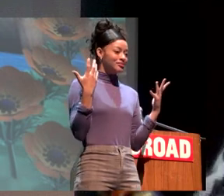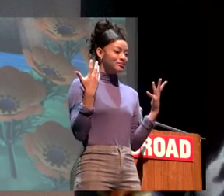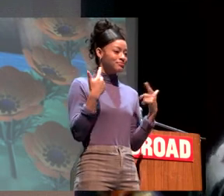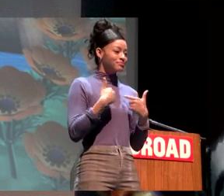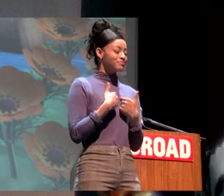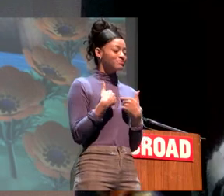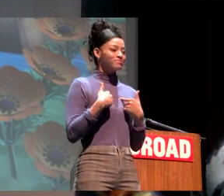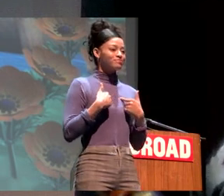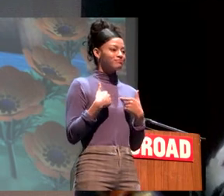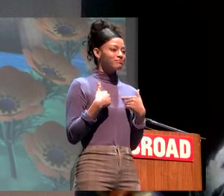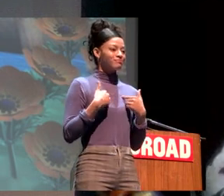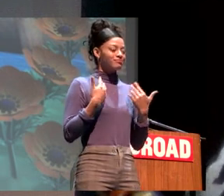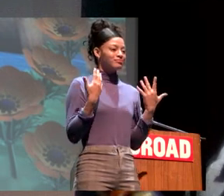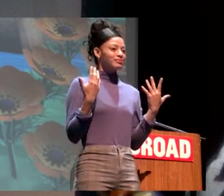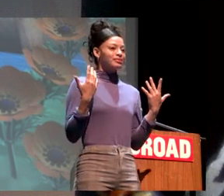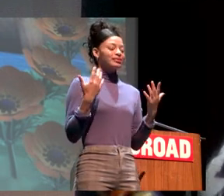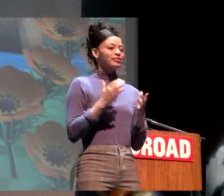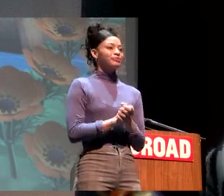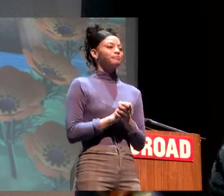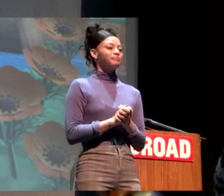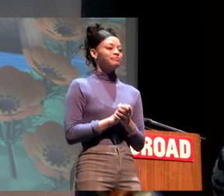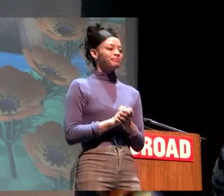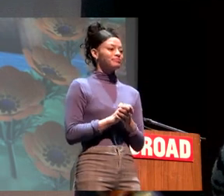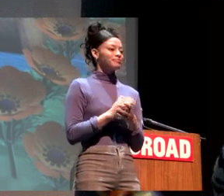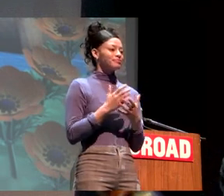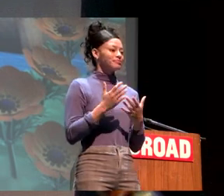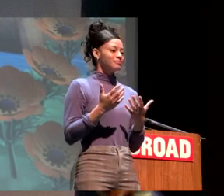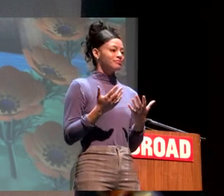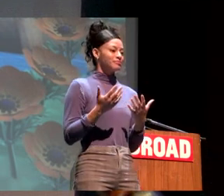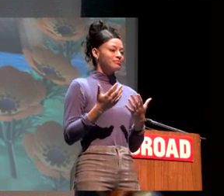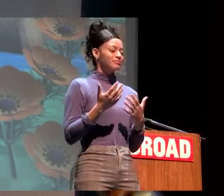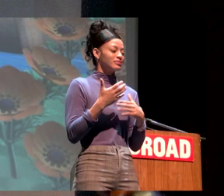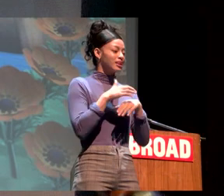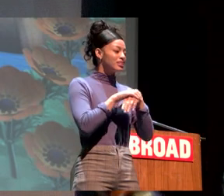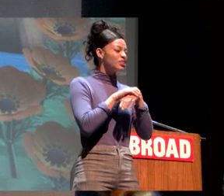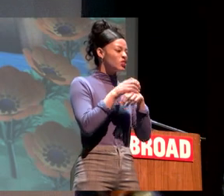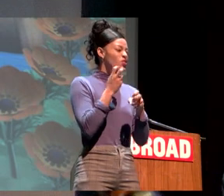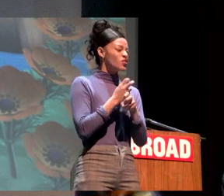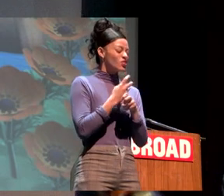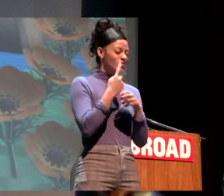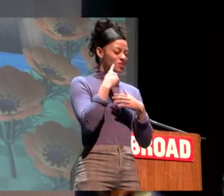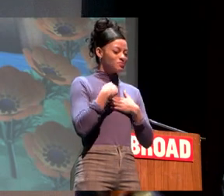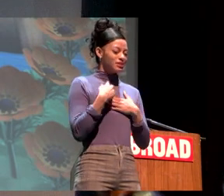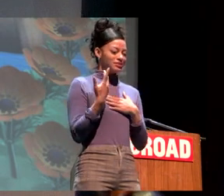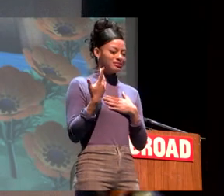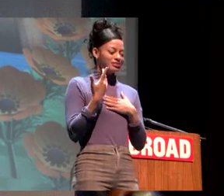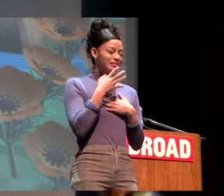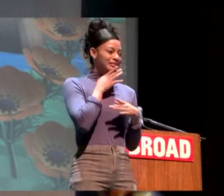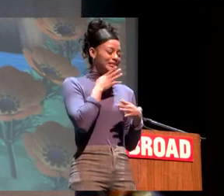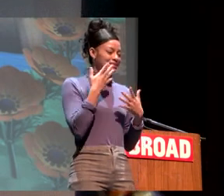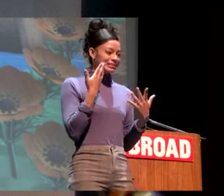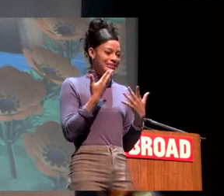telling about background in English, but I want to, using for the Yuko Sakata, the translator.